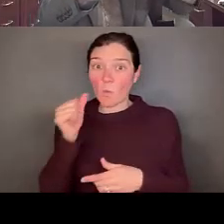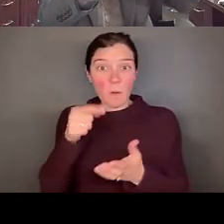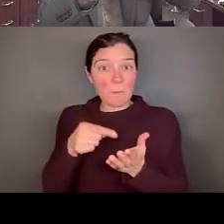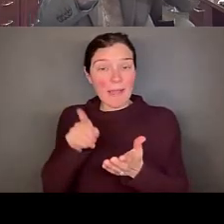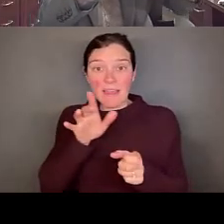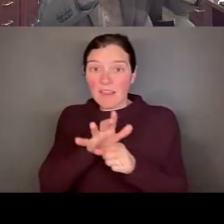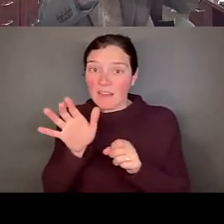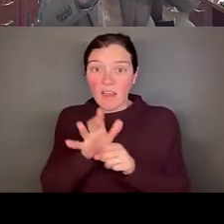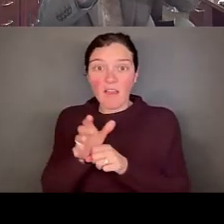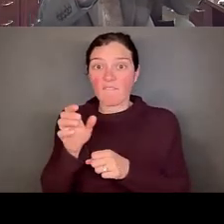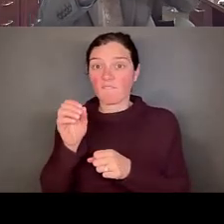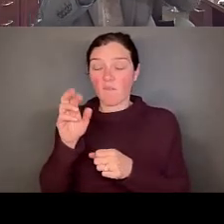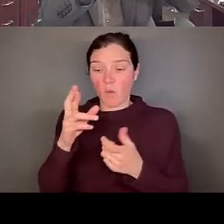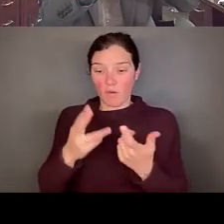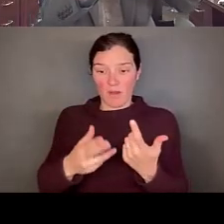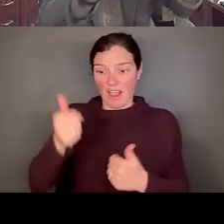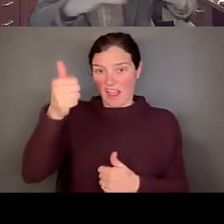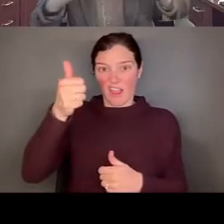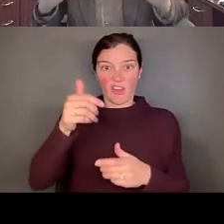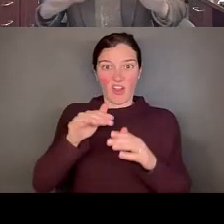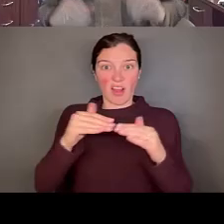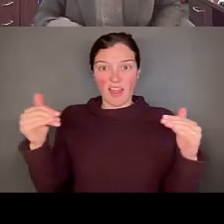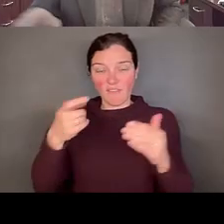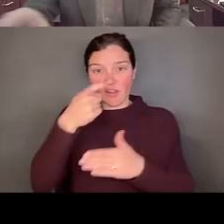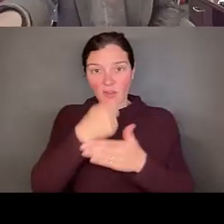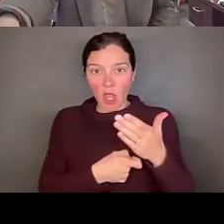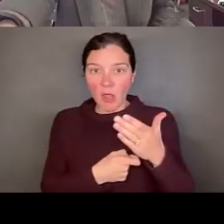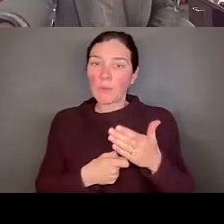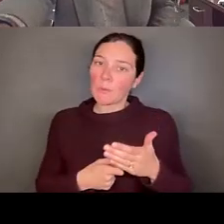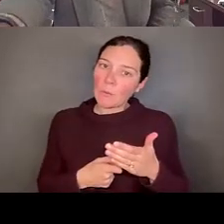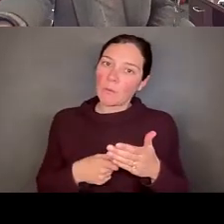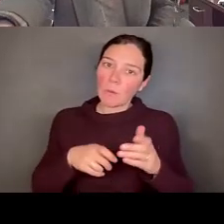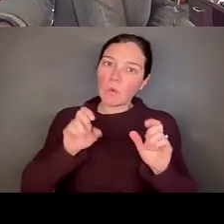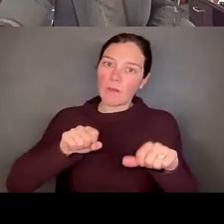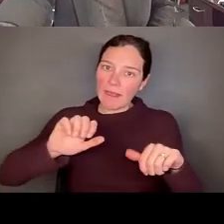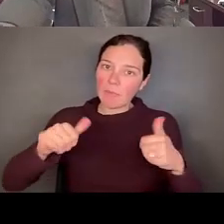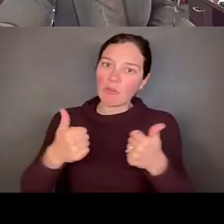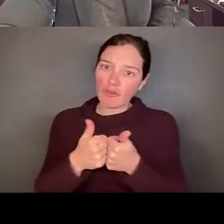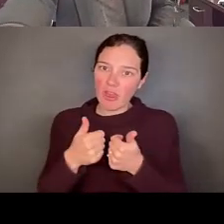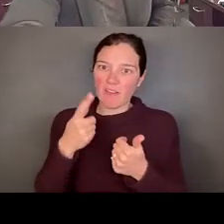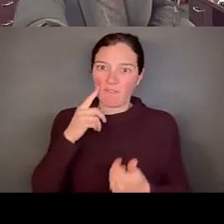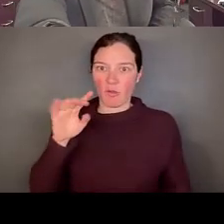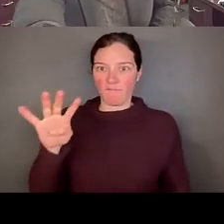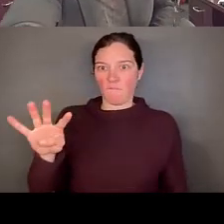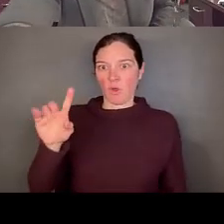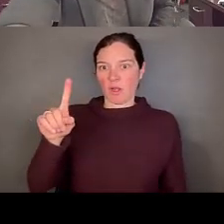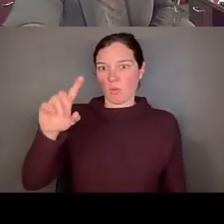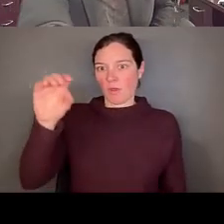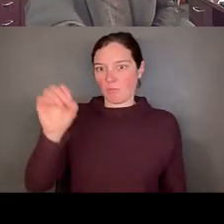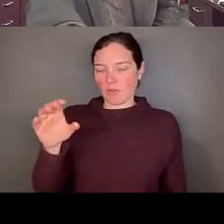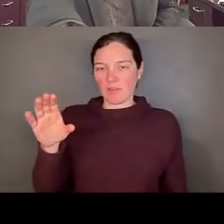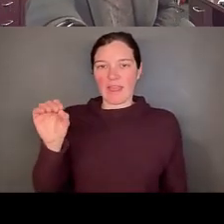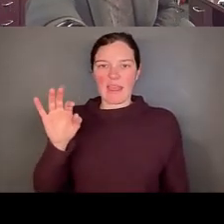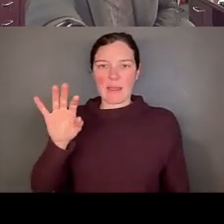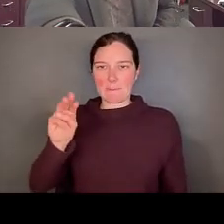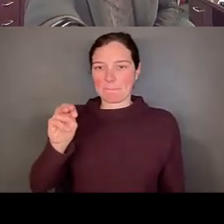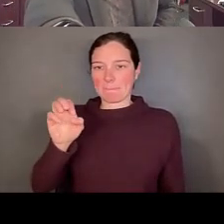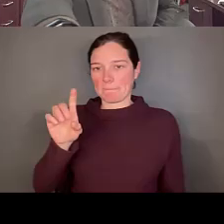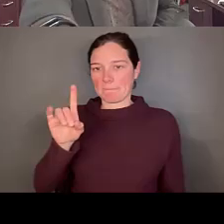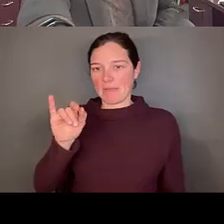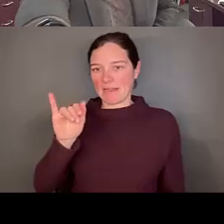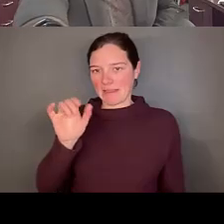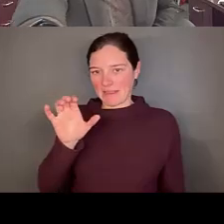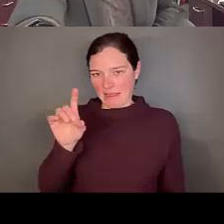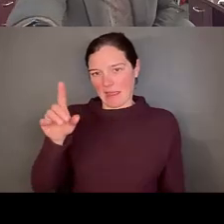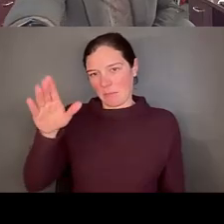enough or a higher level of costs, that can be problematic when you see that 41% and Medicaid right below it is sitting about the